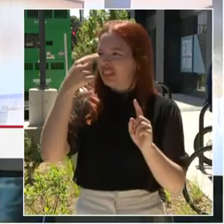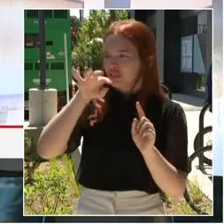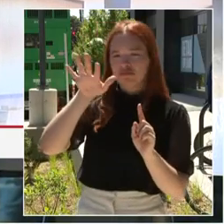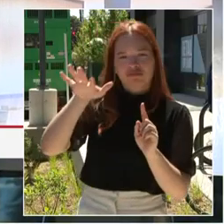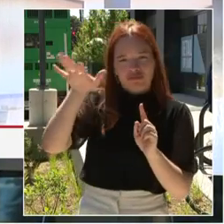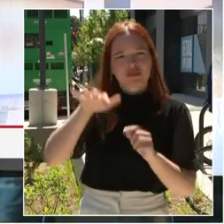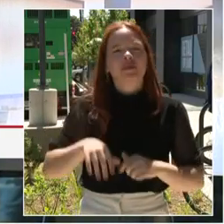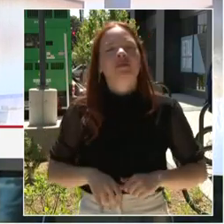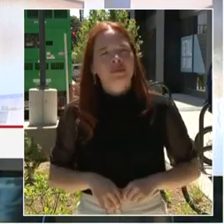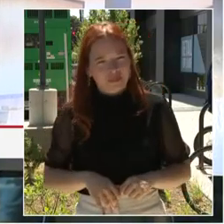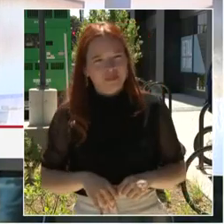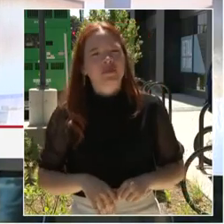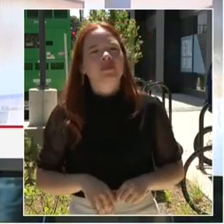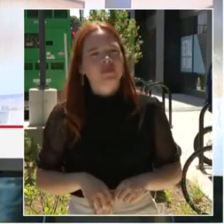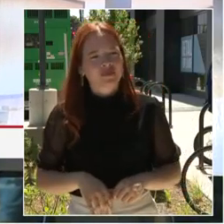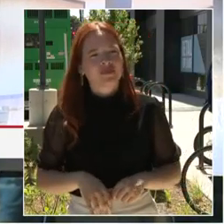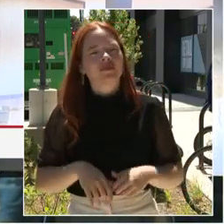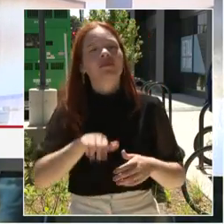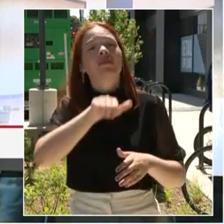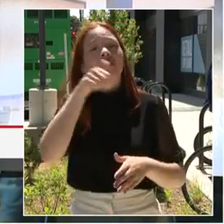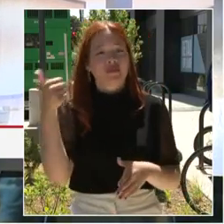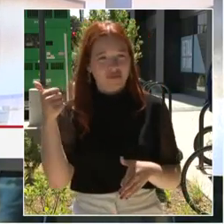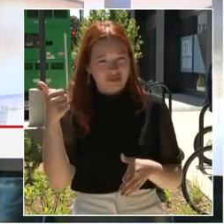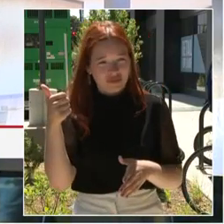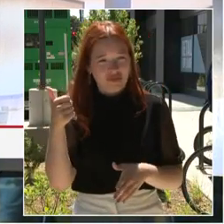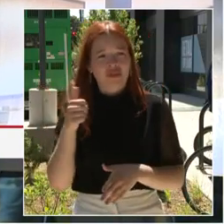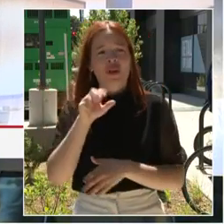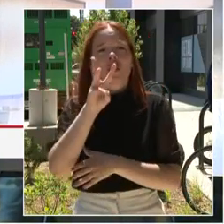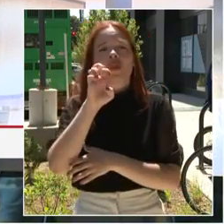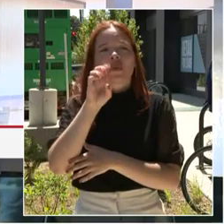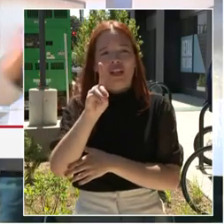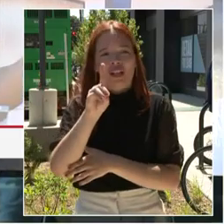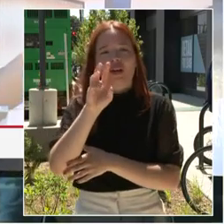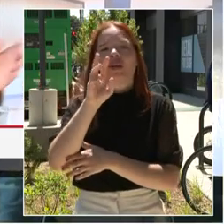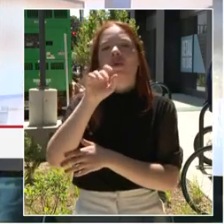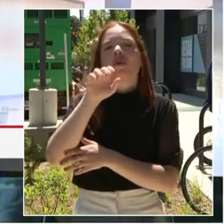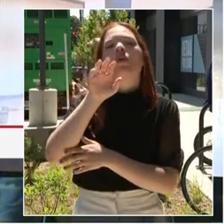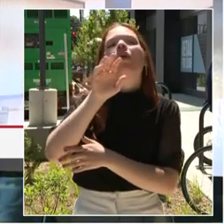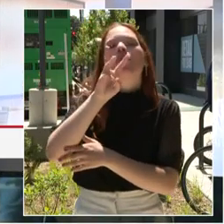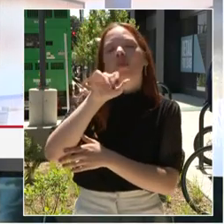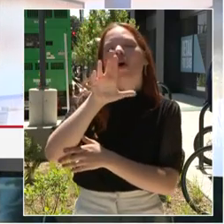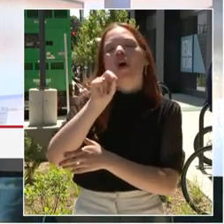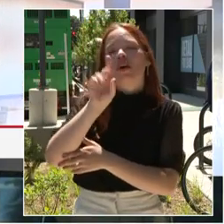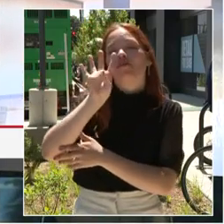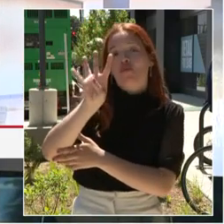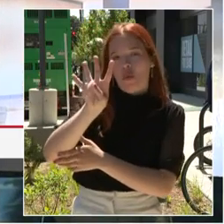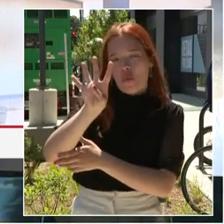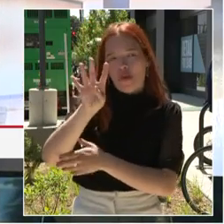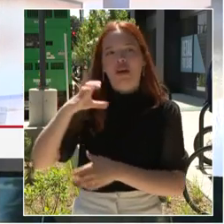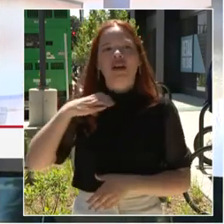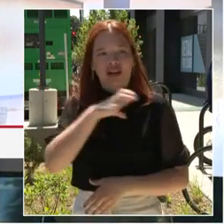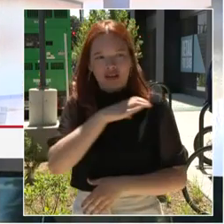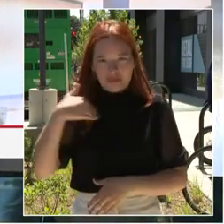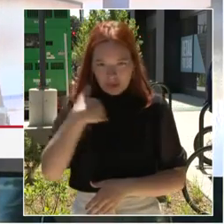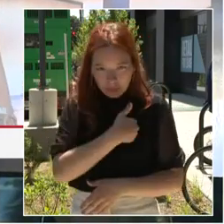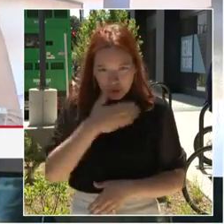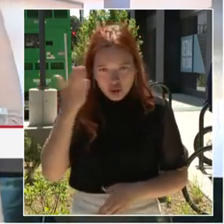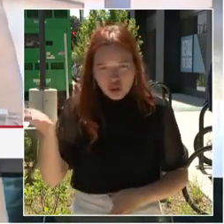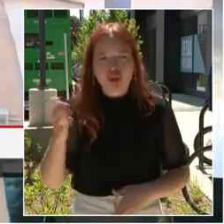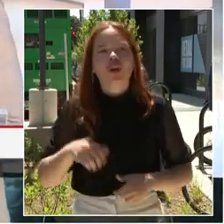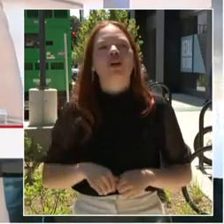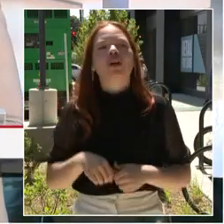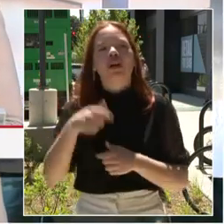As well, we have been joined by the Ward 4 council member, council member Lewis George. Thank you for being here.